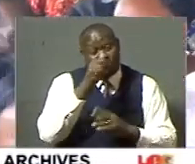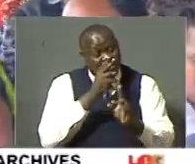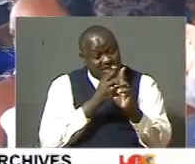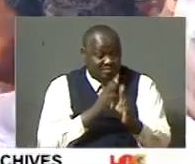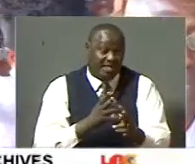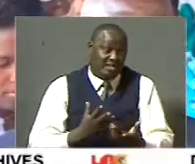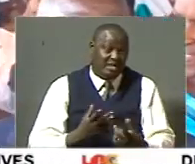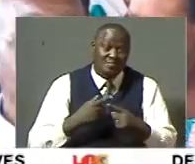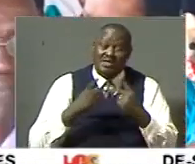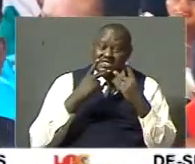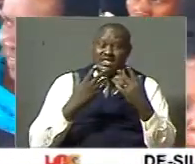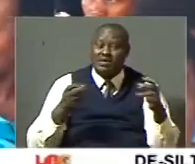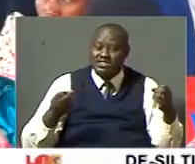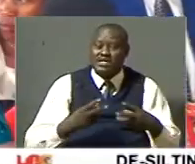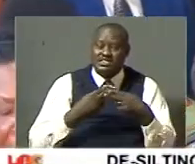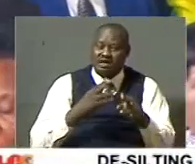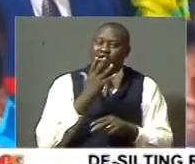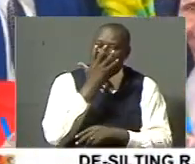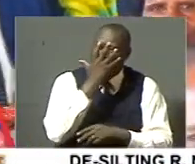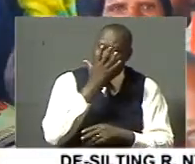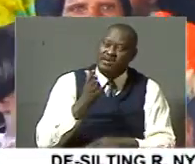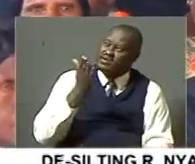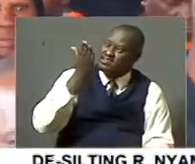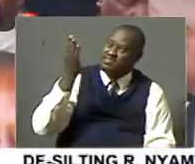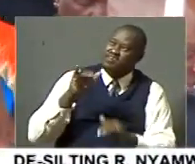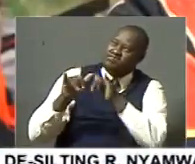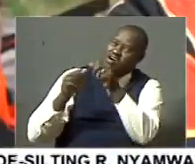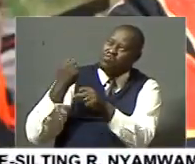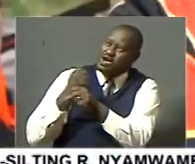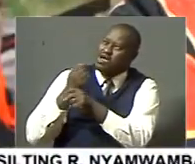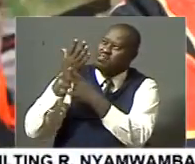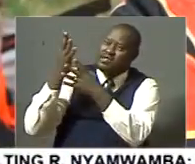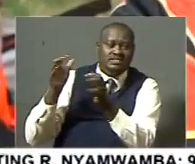is now being openly and blatantly attacked and abused.